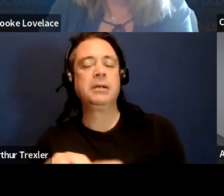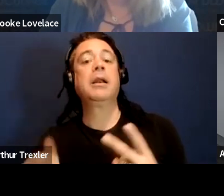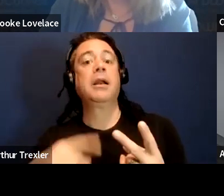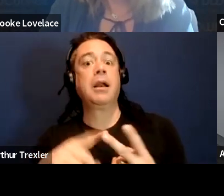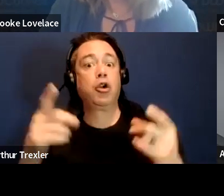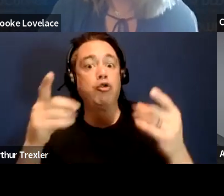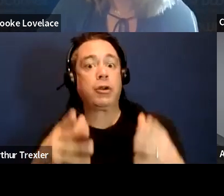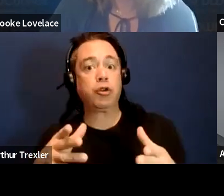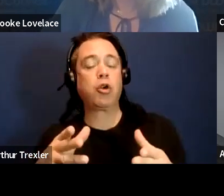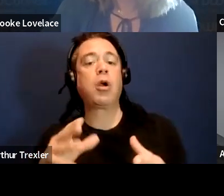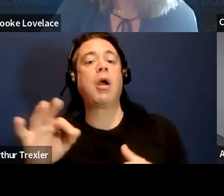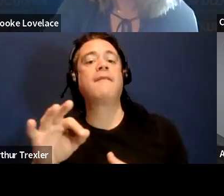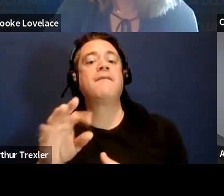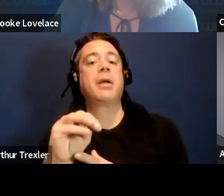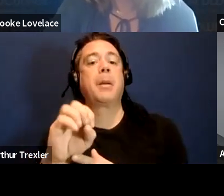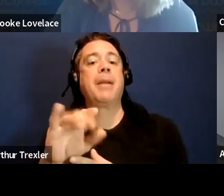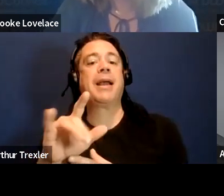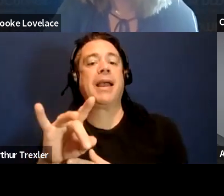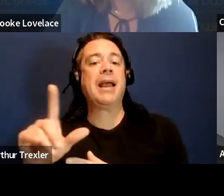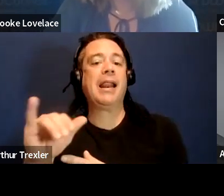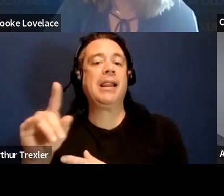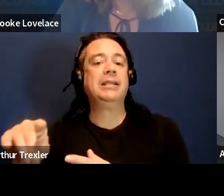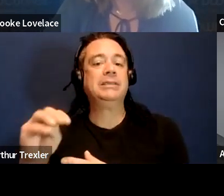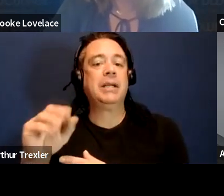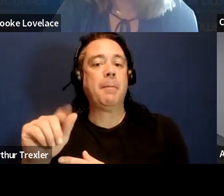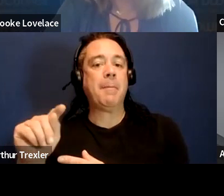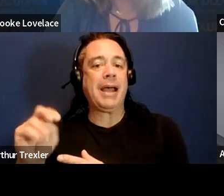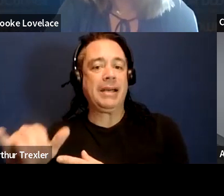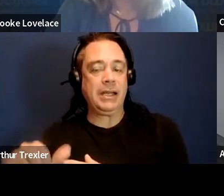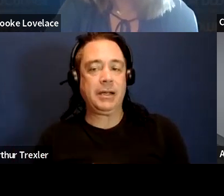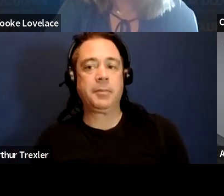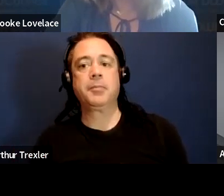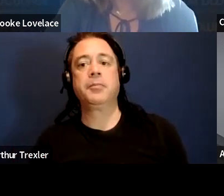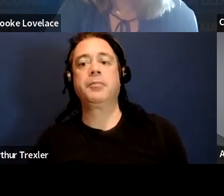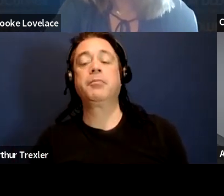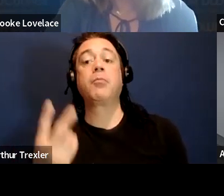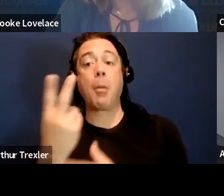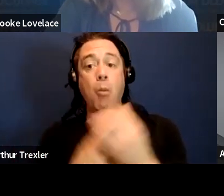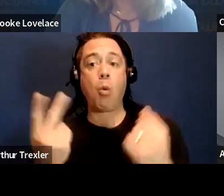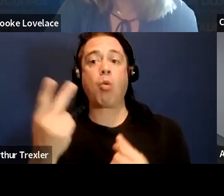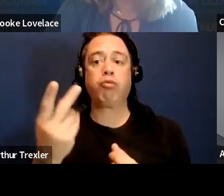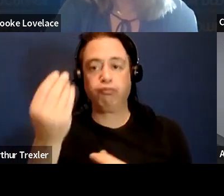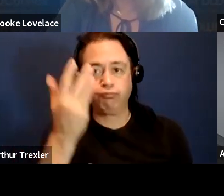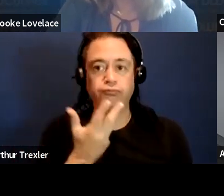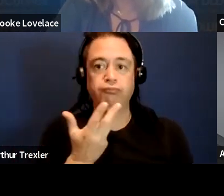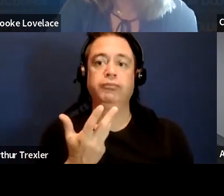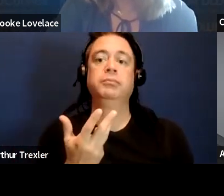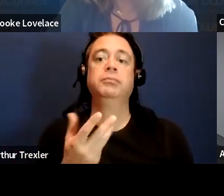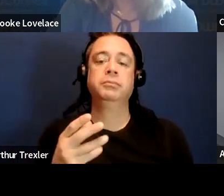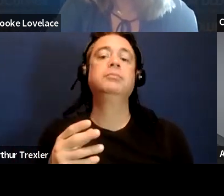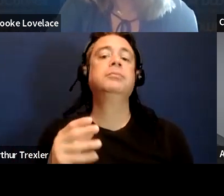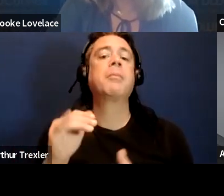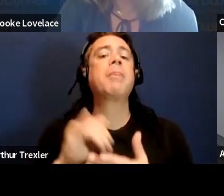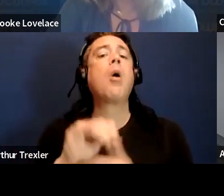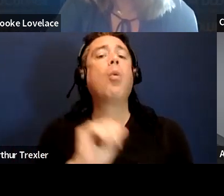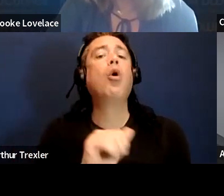of Medicaid, Liz Matney, and they both told me about the work that your